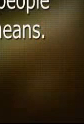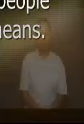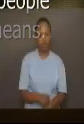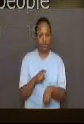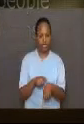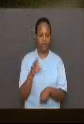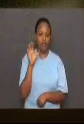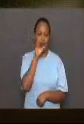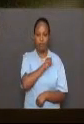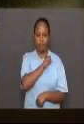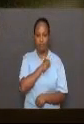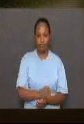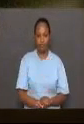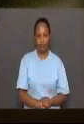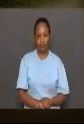Time's up.